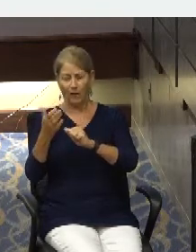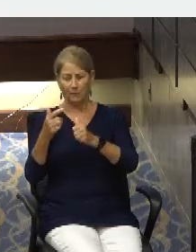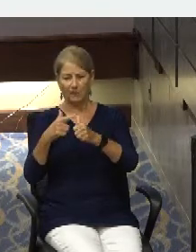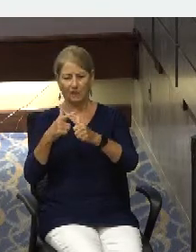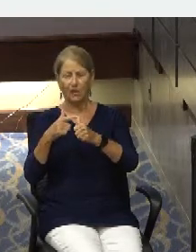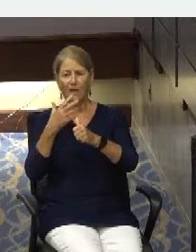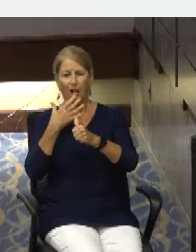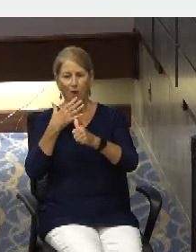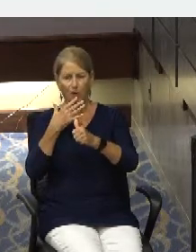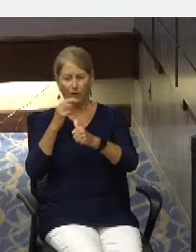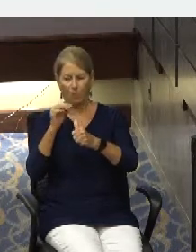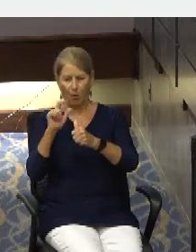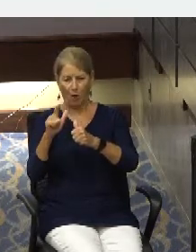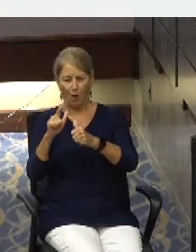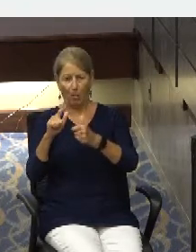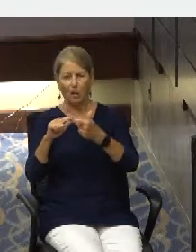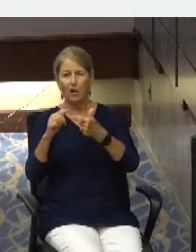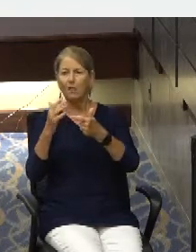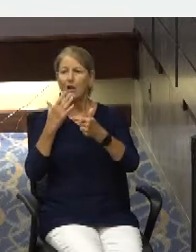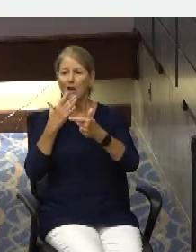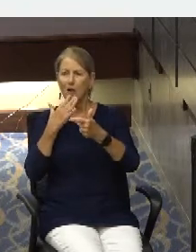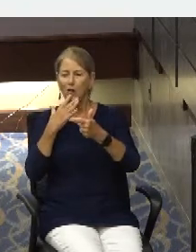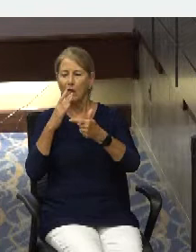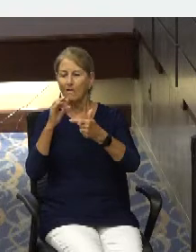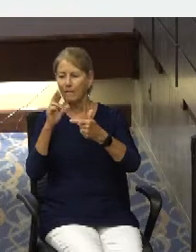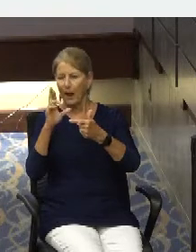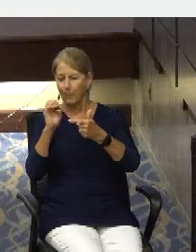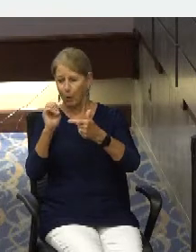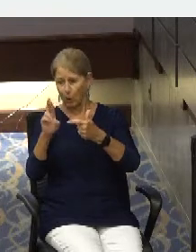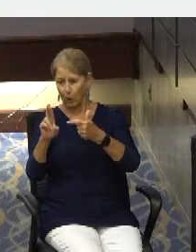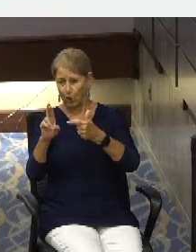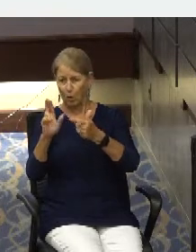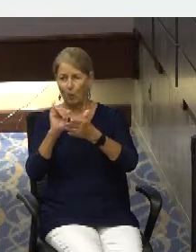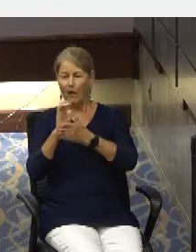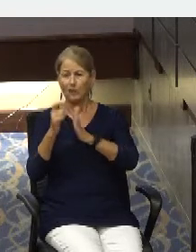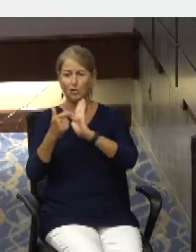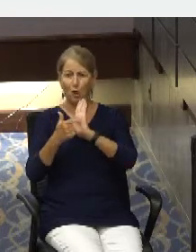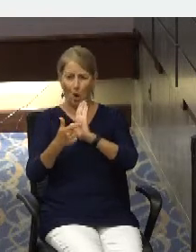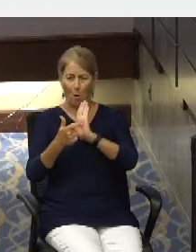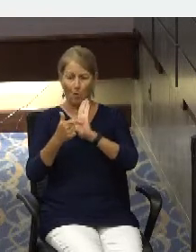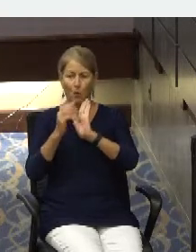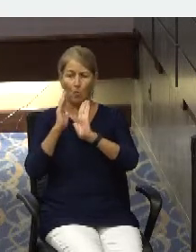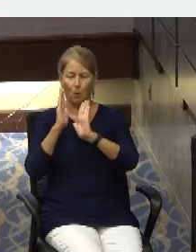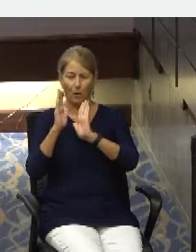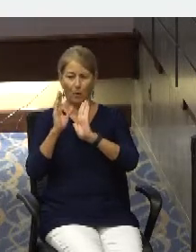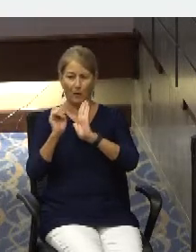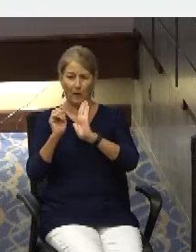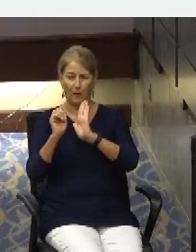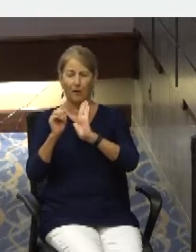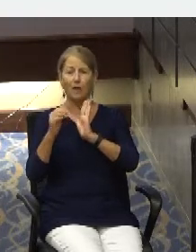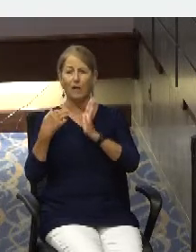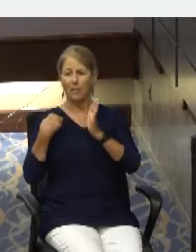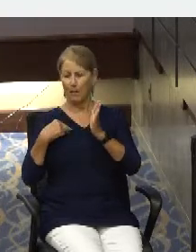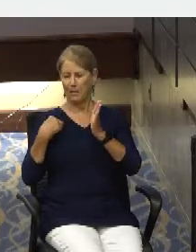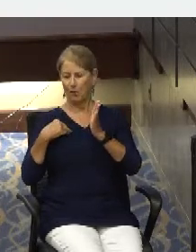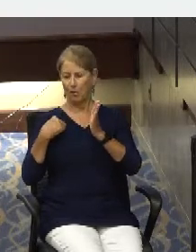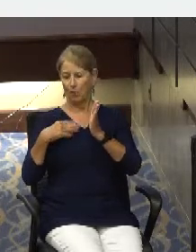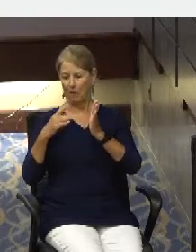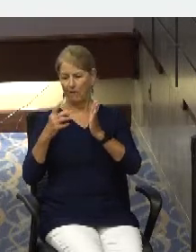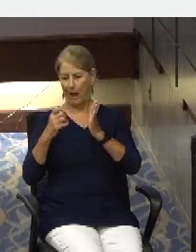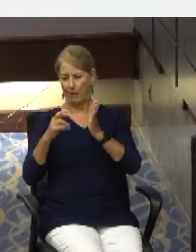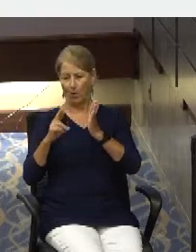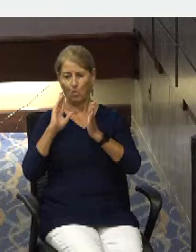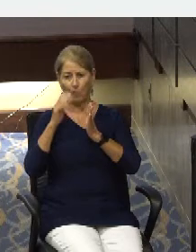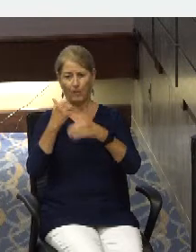the wall and the color of the fiber that is shown would be, in the material of the fiber will be made,